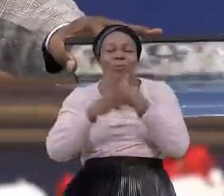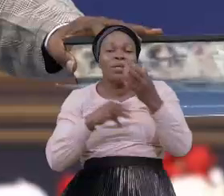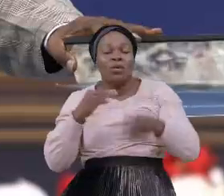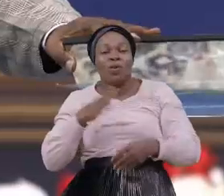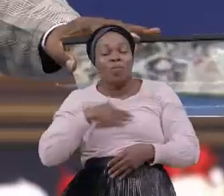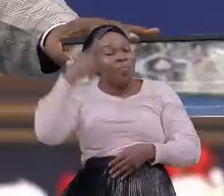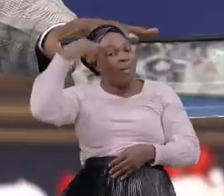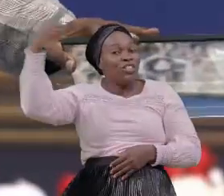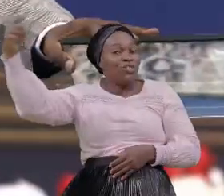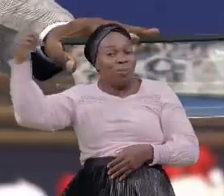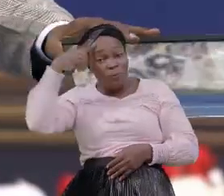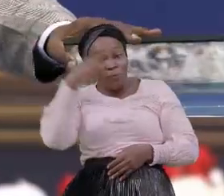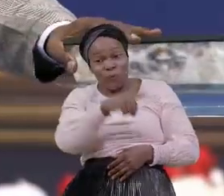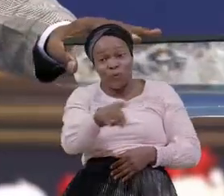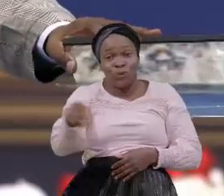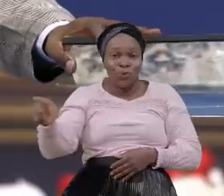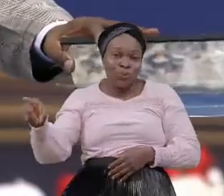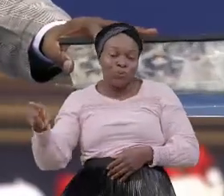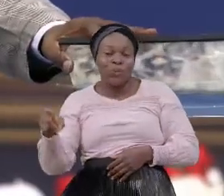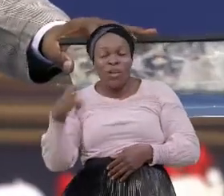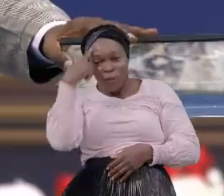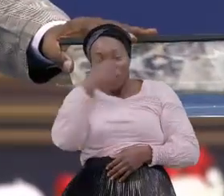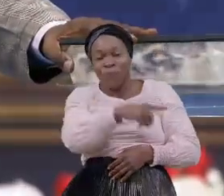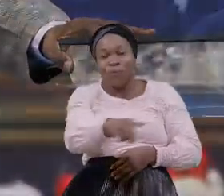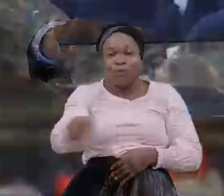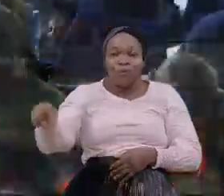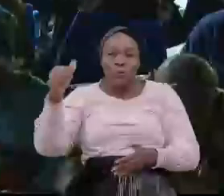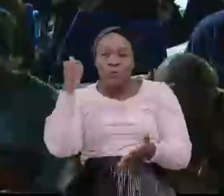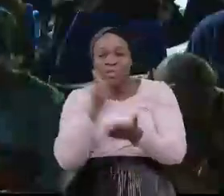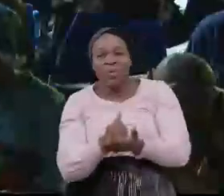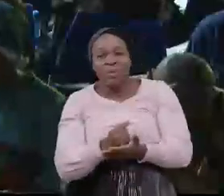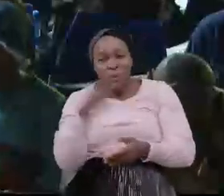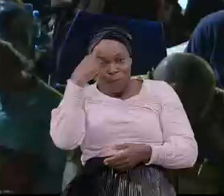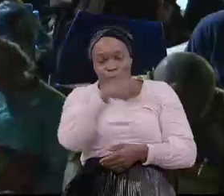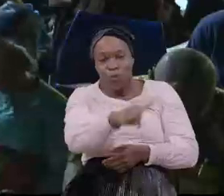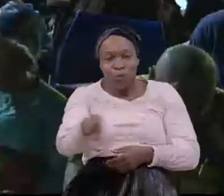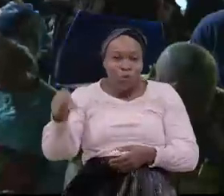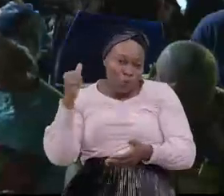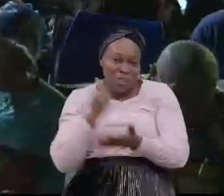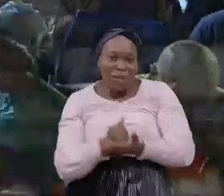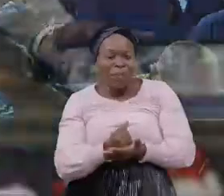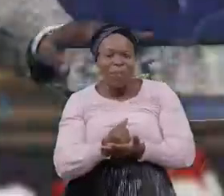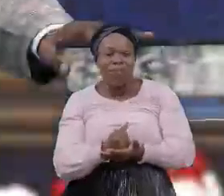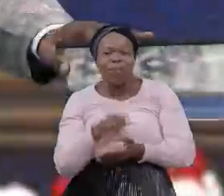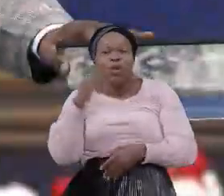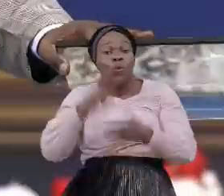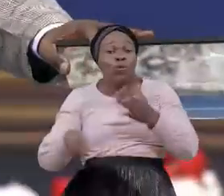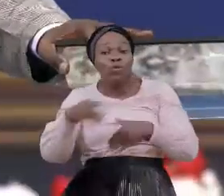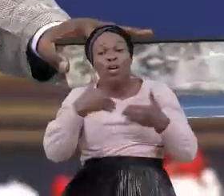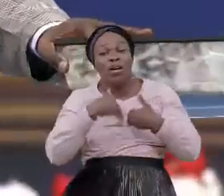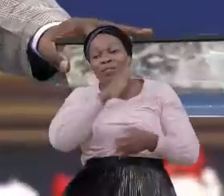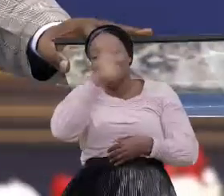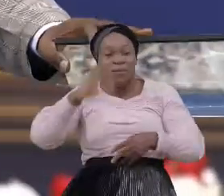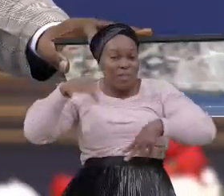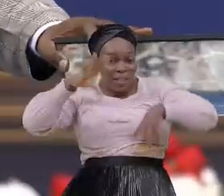you. For you. For you. What you never discovered before, you'll